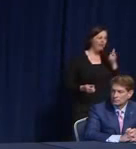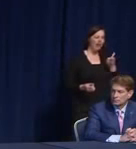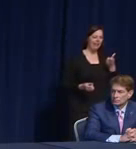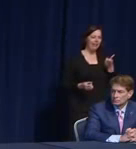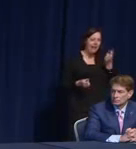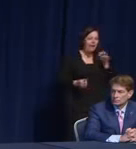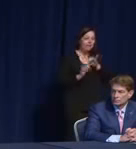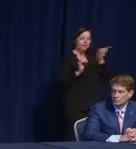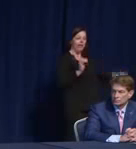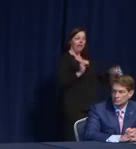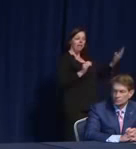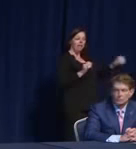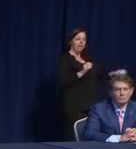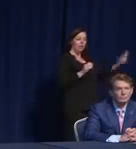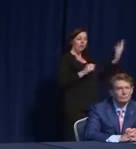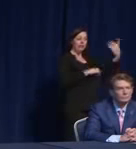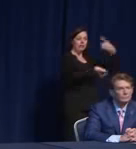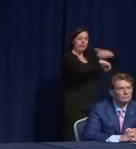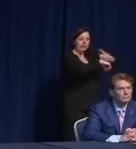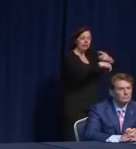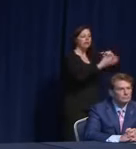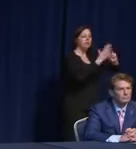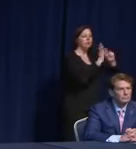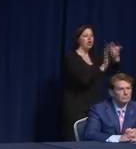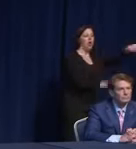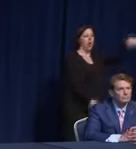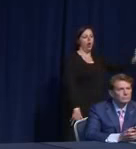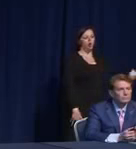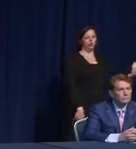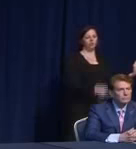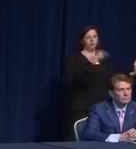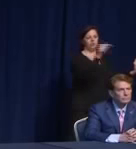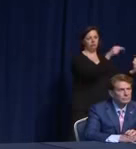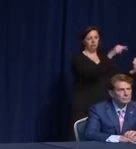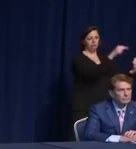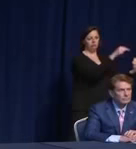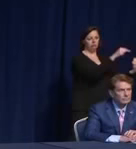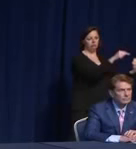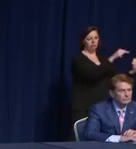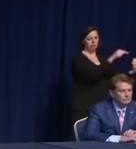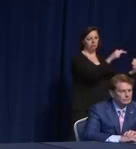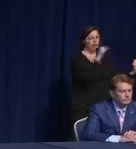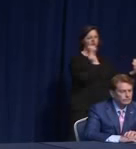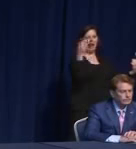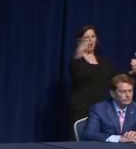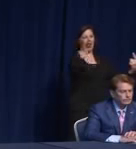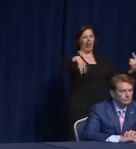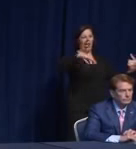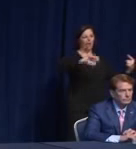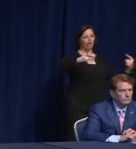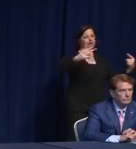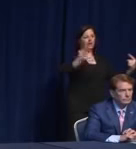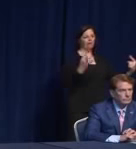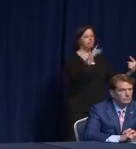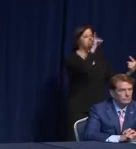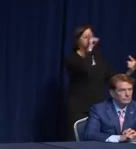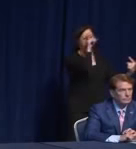14 days, you should be doing that for 14 days. There's also the indication that you should double